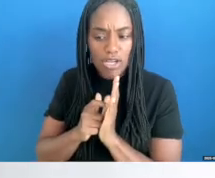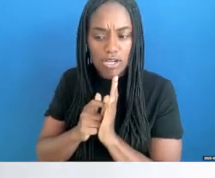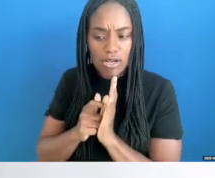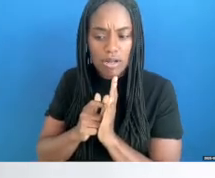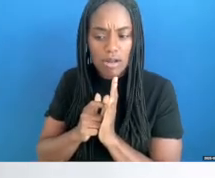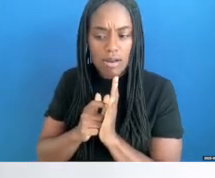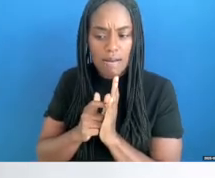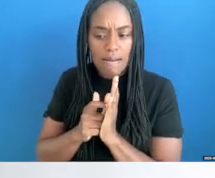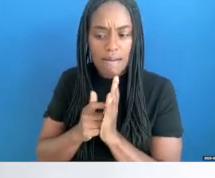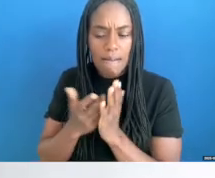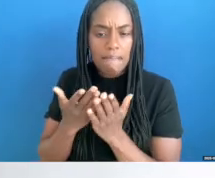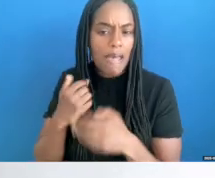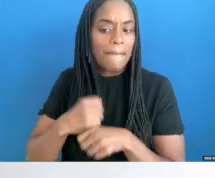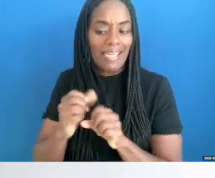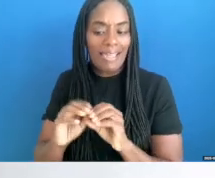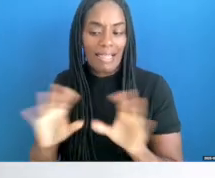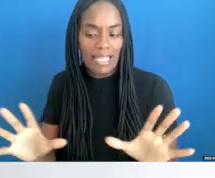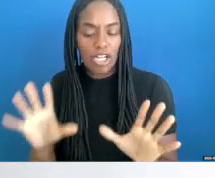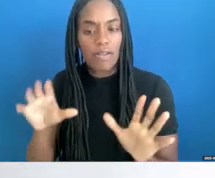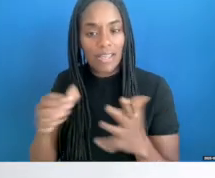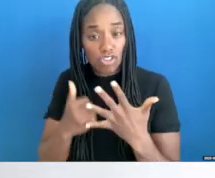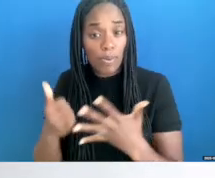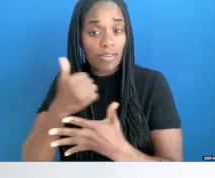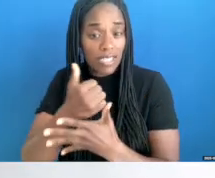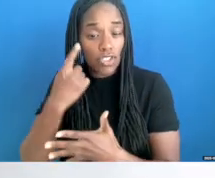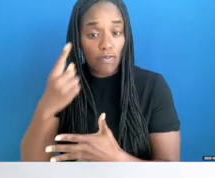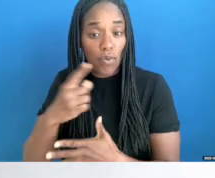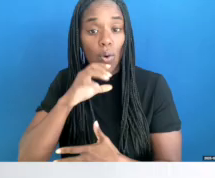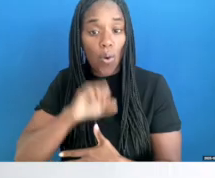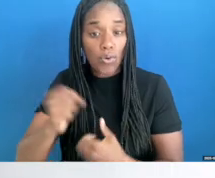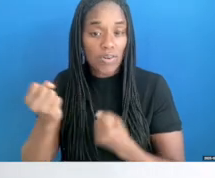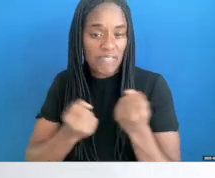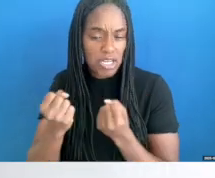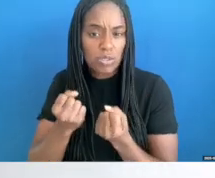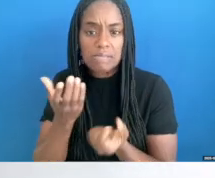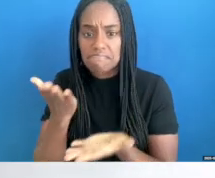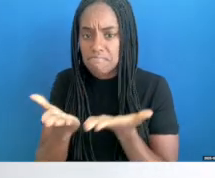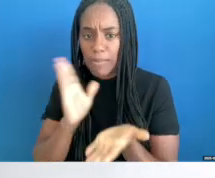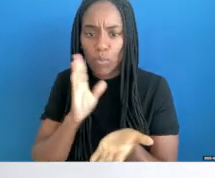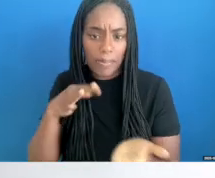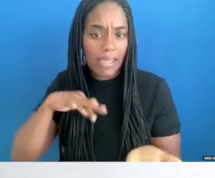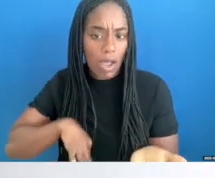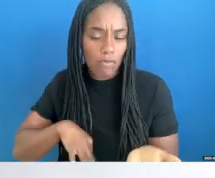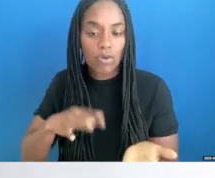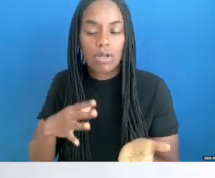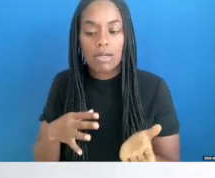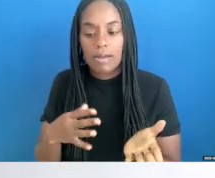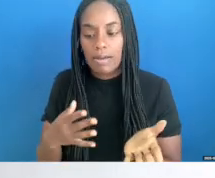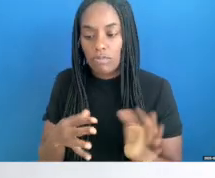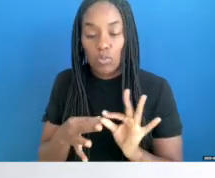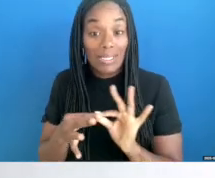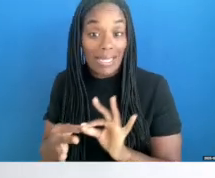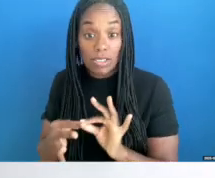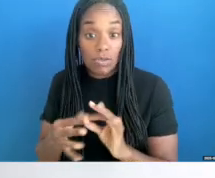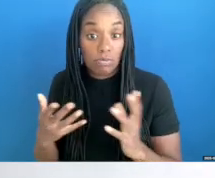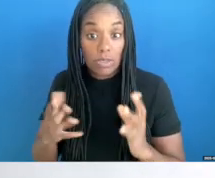that there is a prioritization for older vehicles would be helpful, just in terms of like consumer